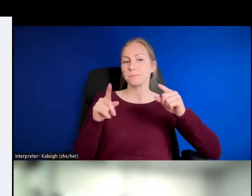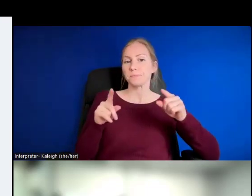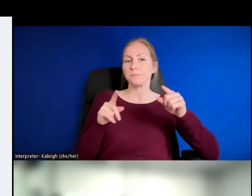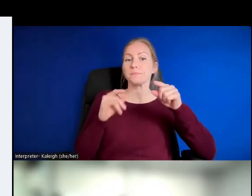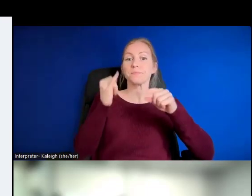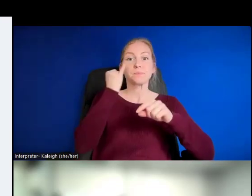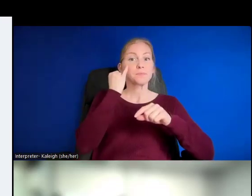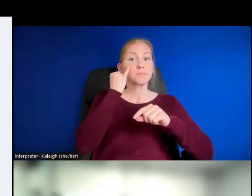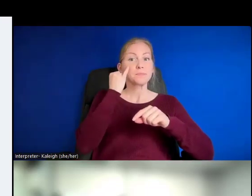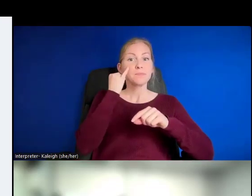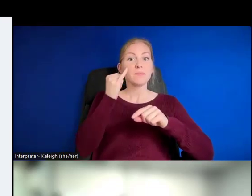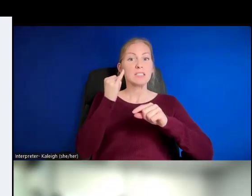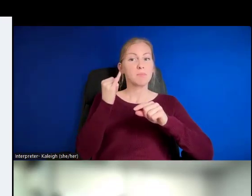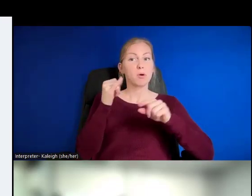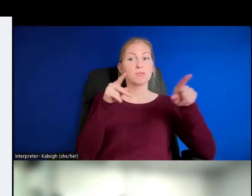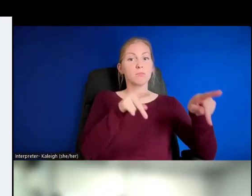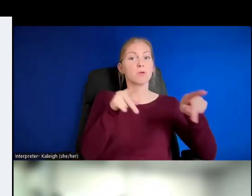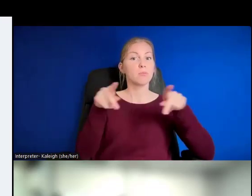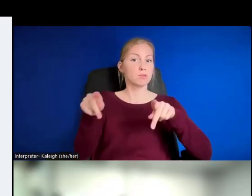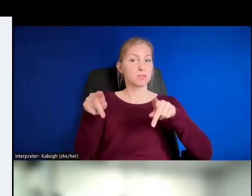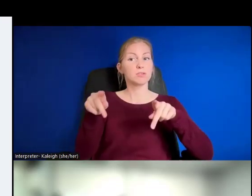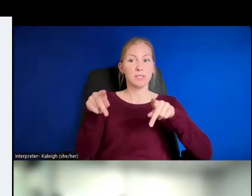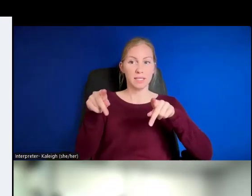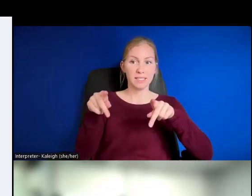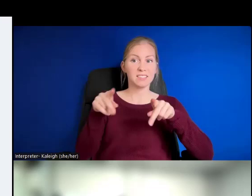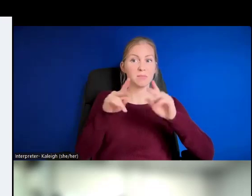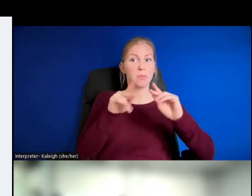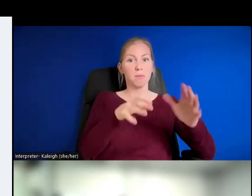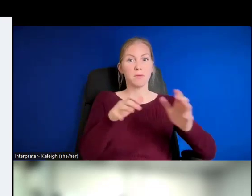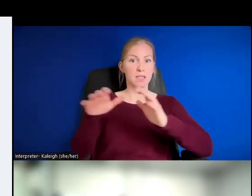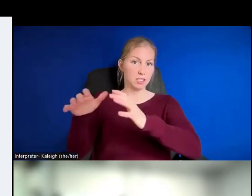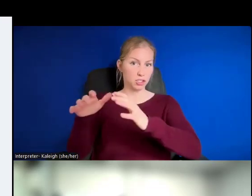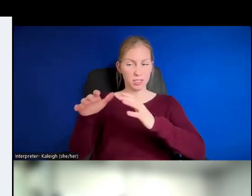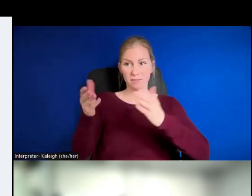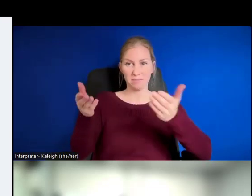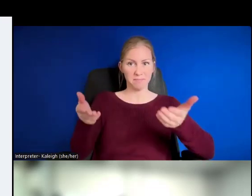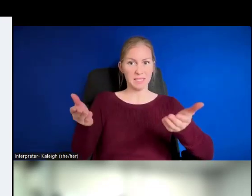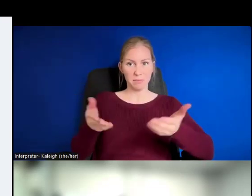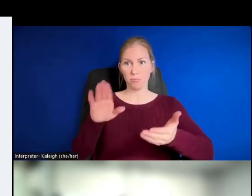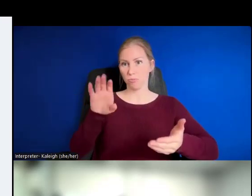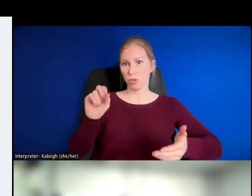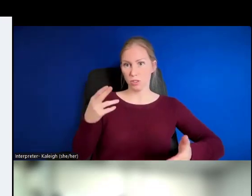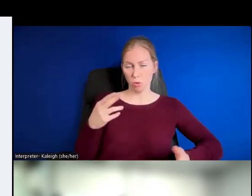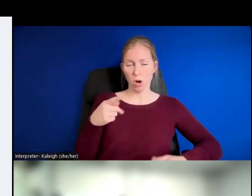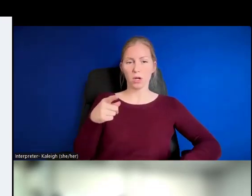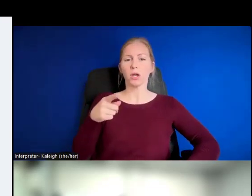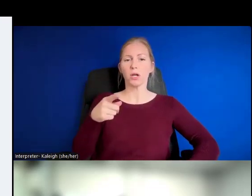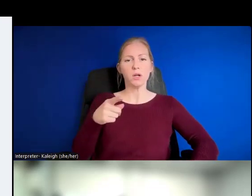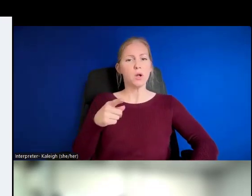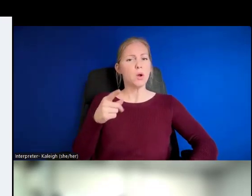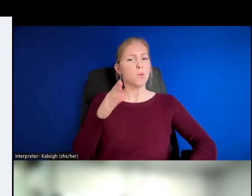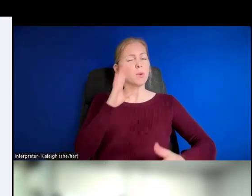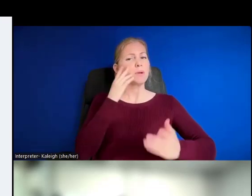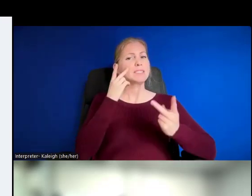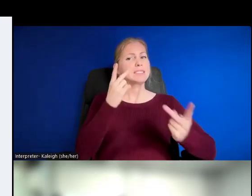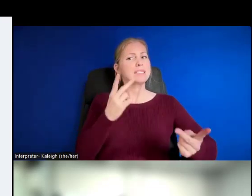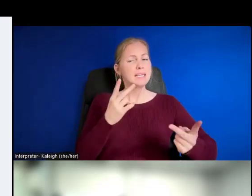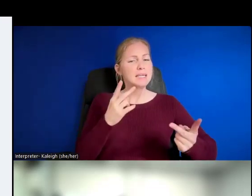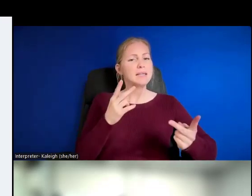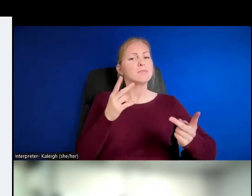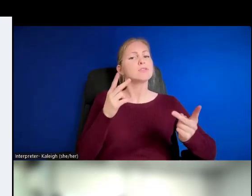would expect to see percentages of groups by race be relatively similar when looking at the